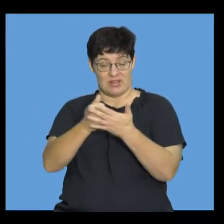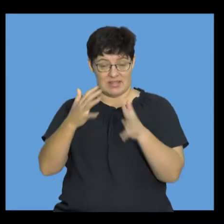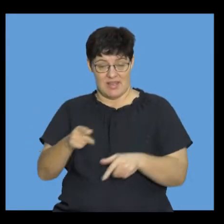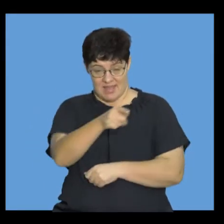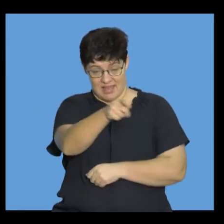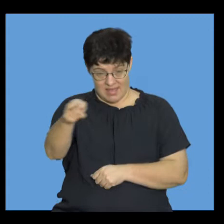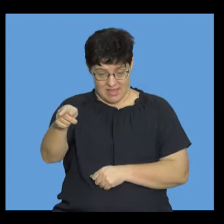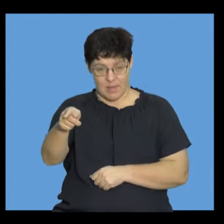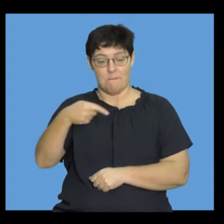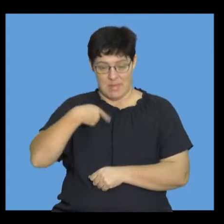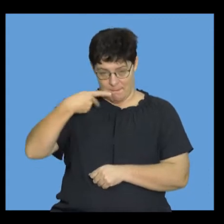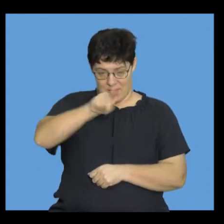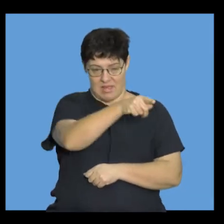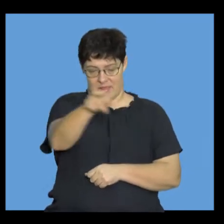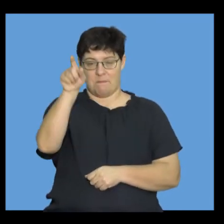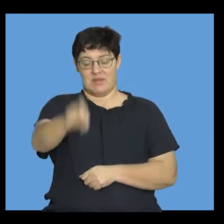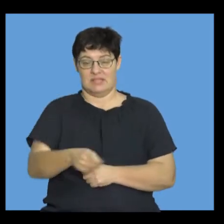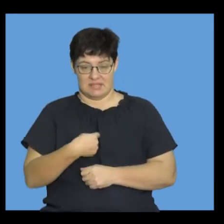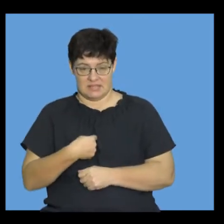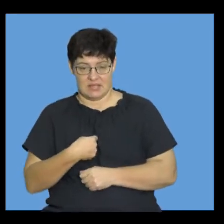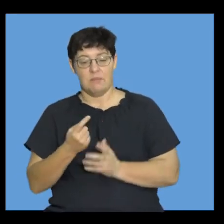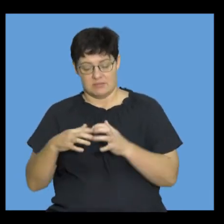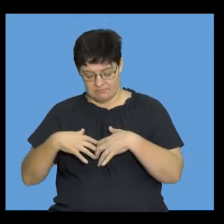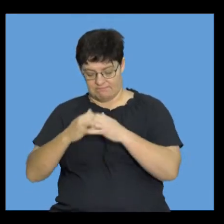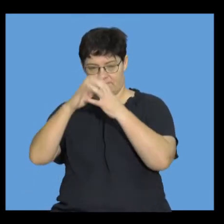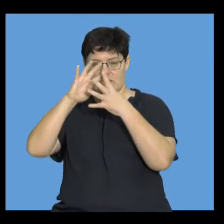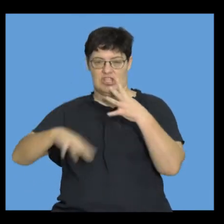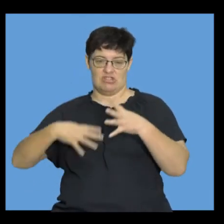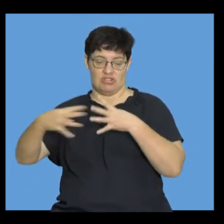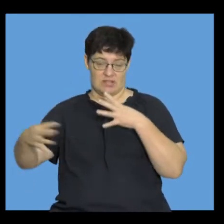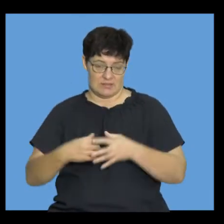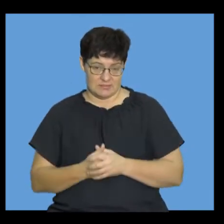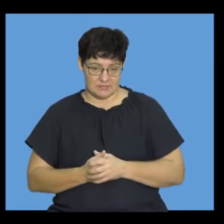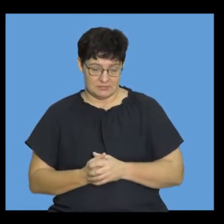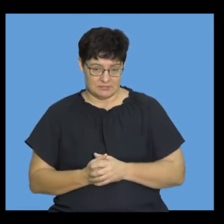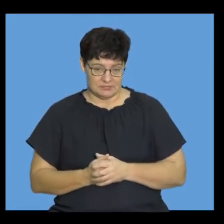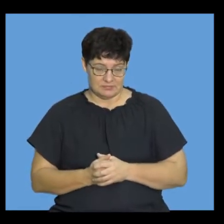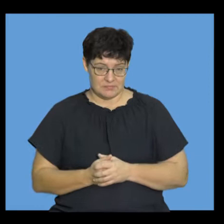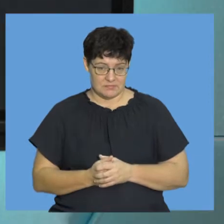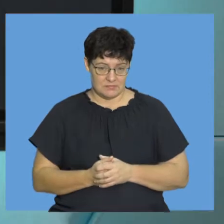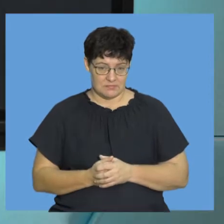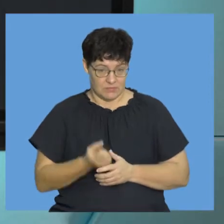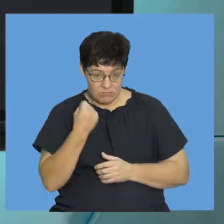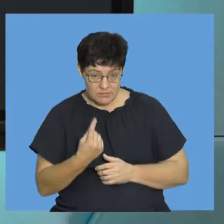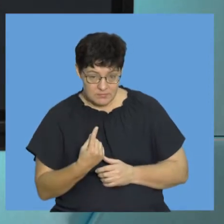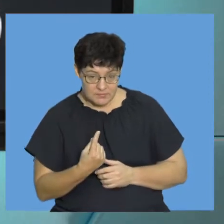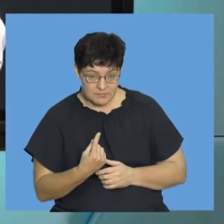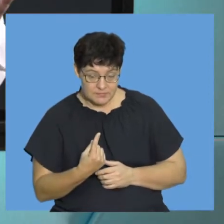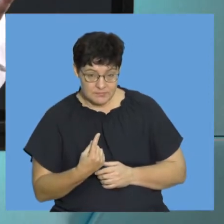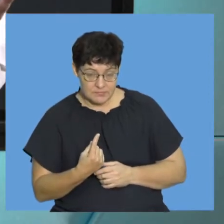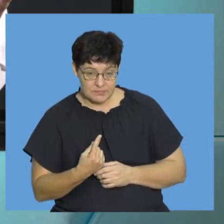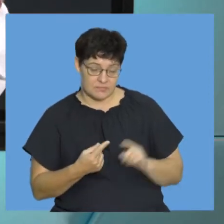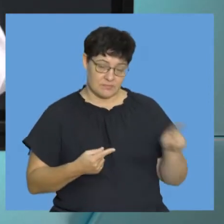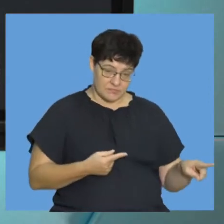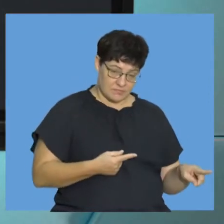a creditors' payment schedule. Right? So you got it. Debtors